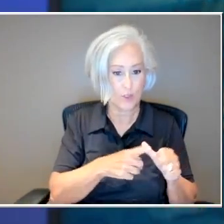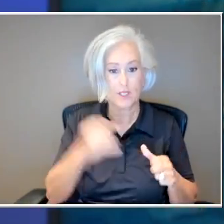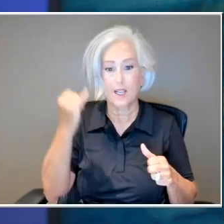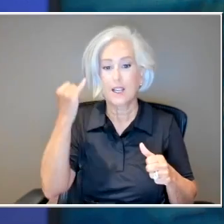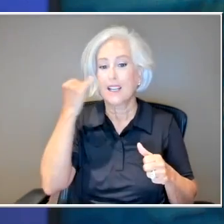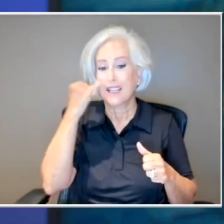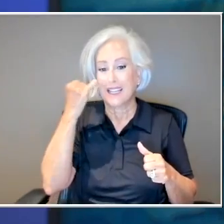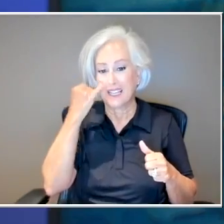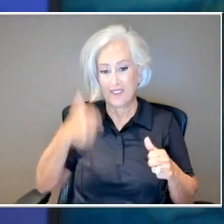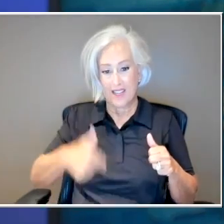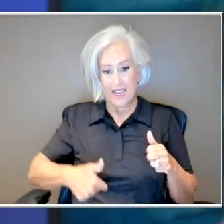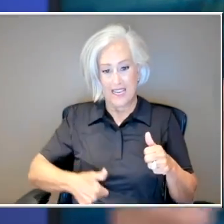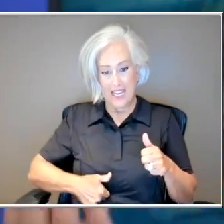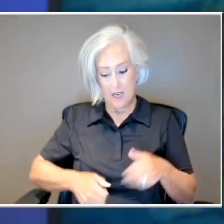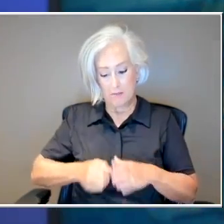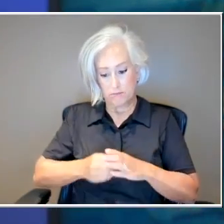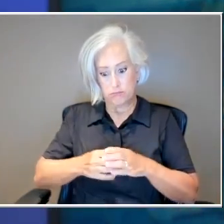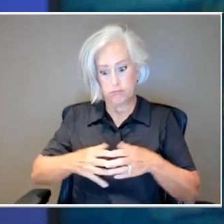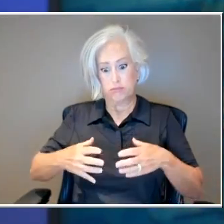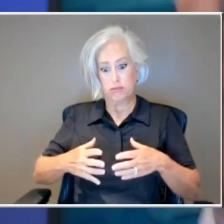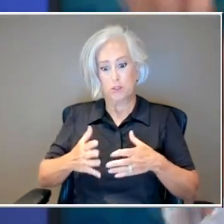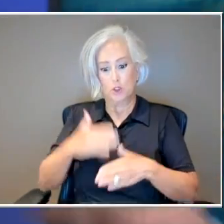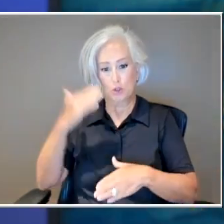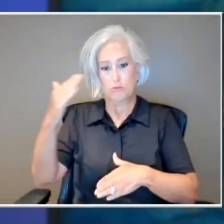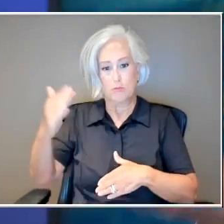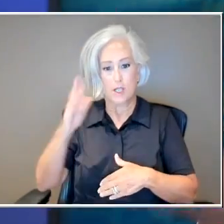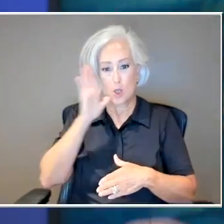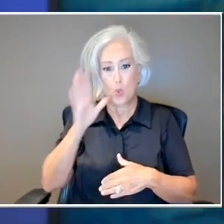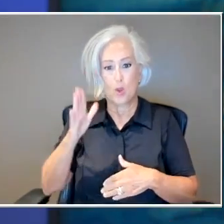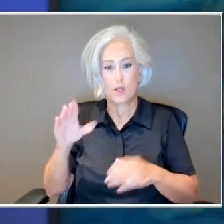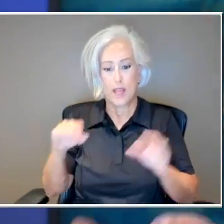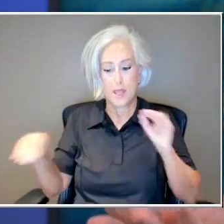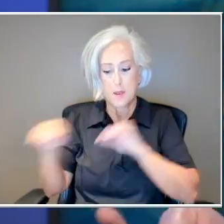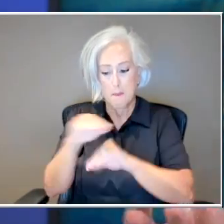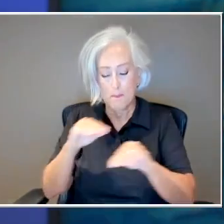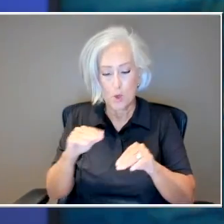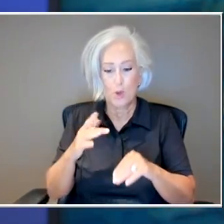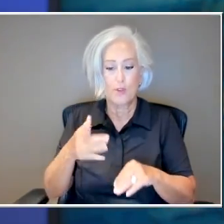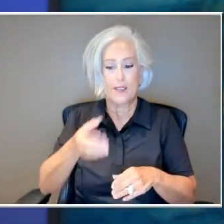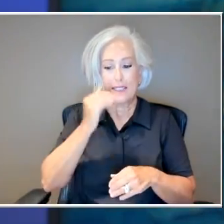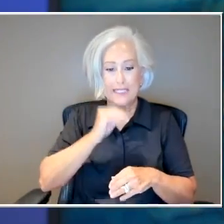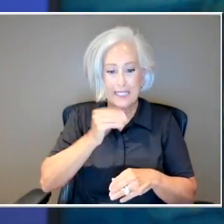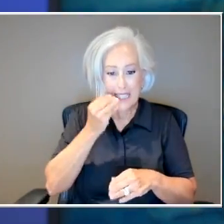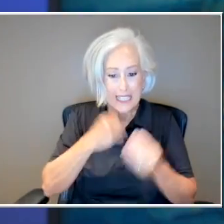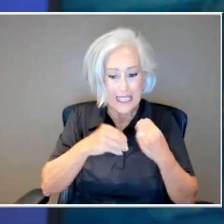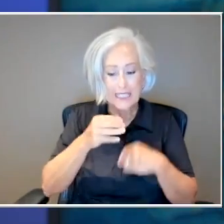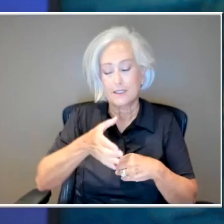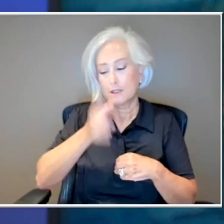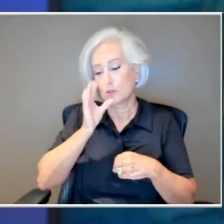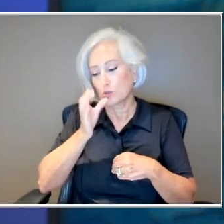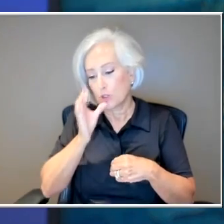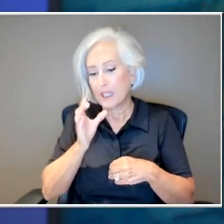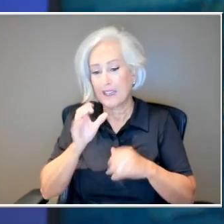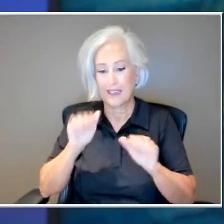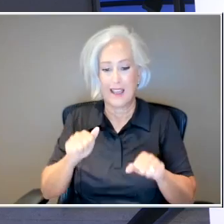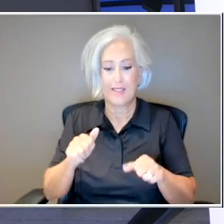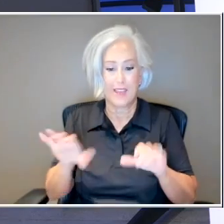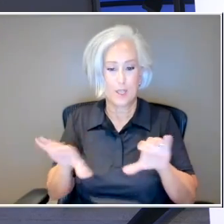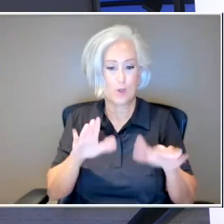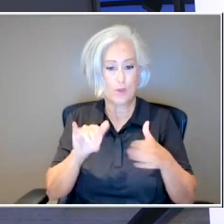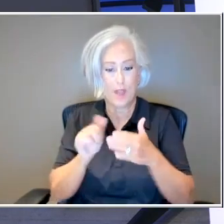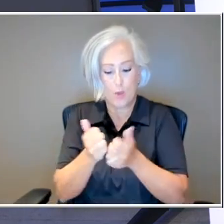feel pain all the time? So you have to think about weighing all of those things together, how to prioritize treatment. Yeah. And